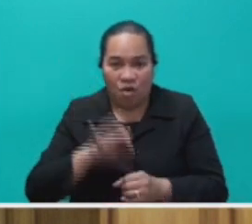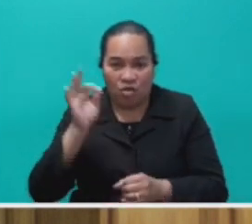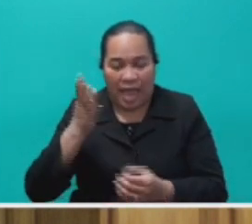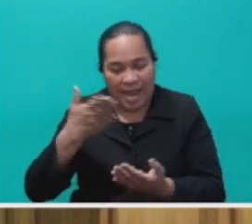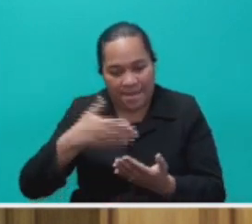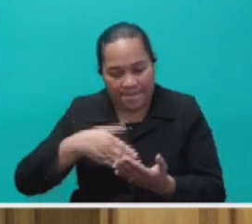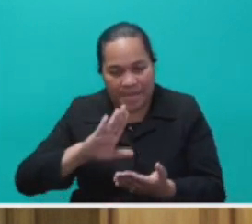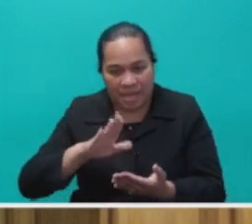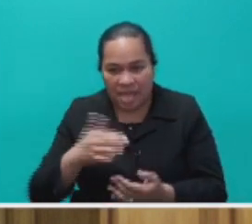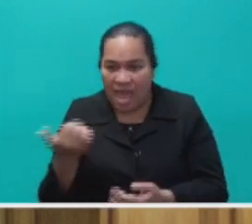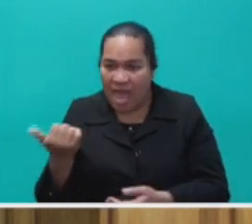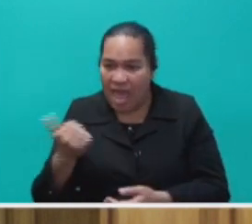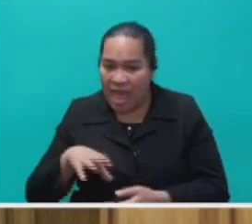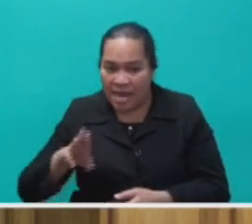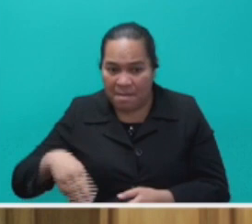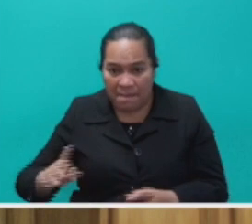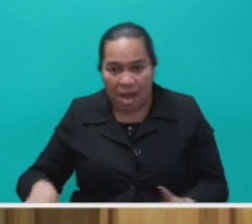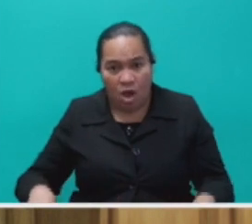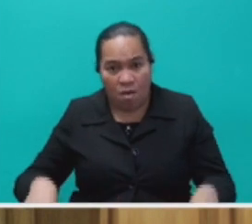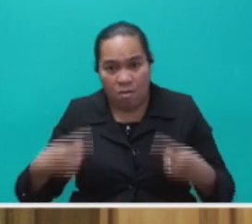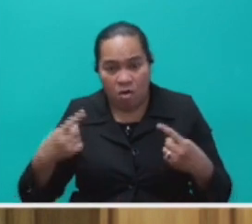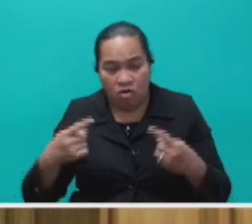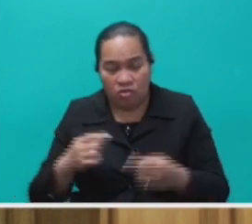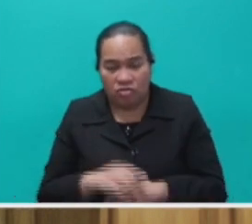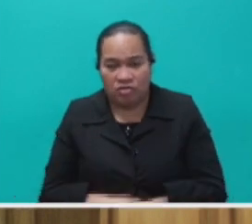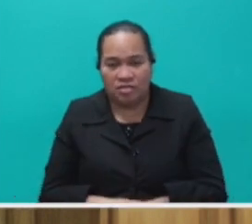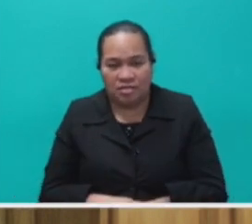be passed. Does any member oppose the motion?